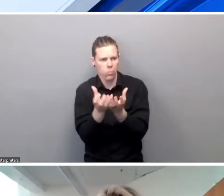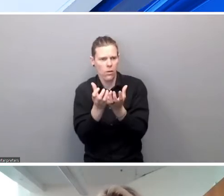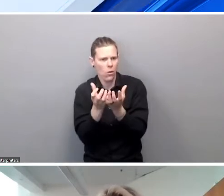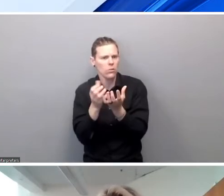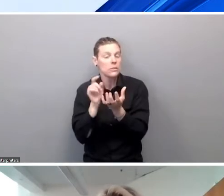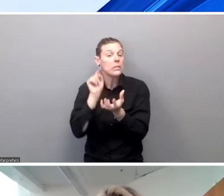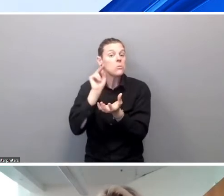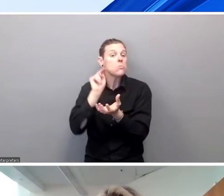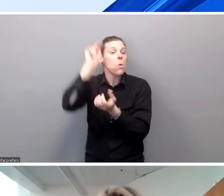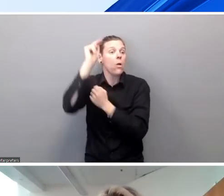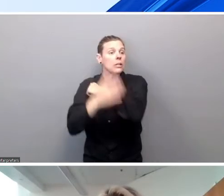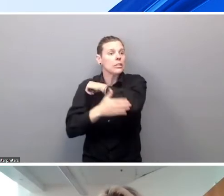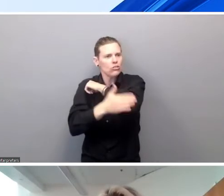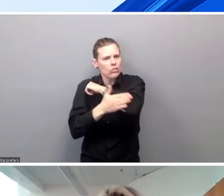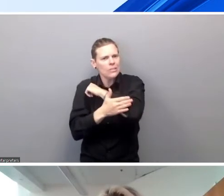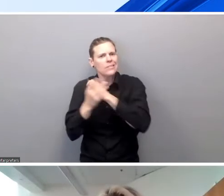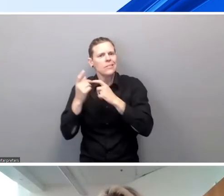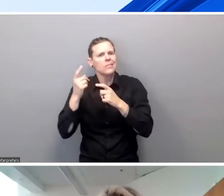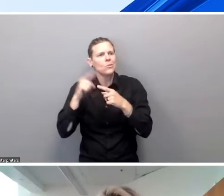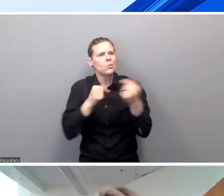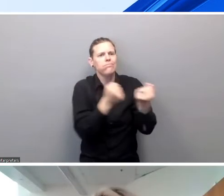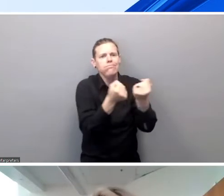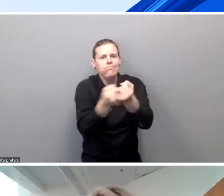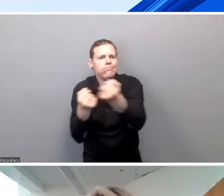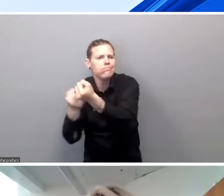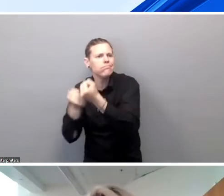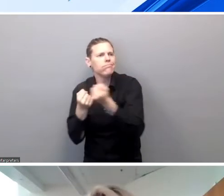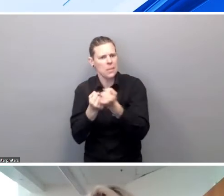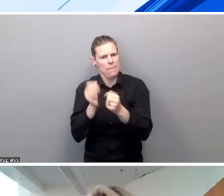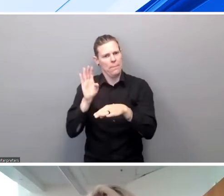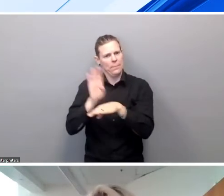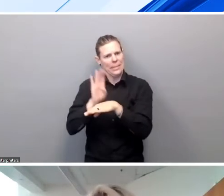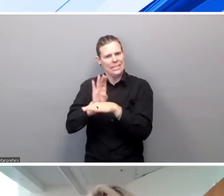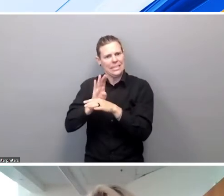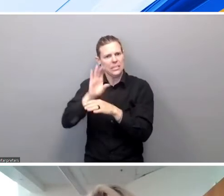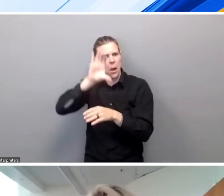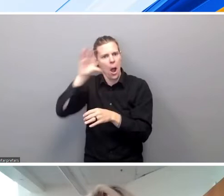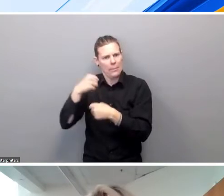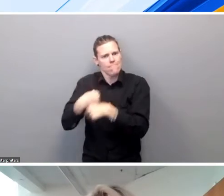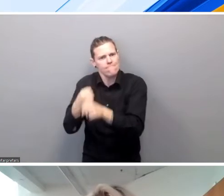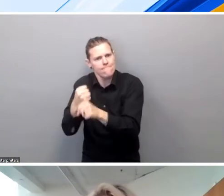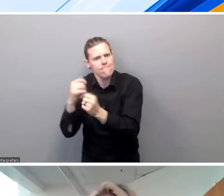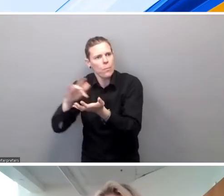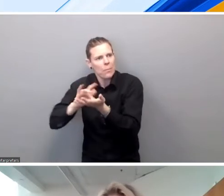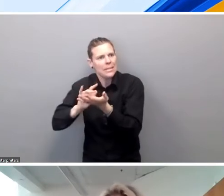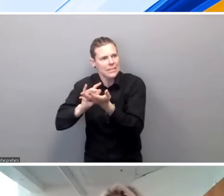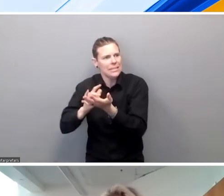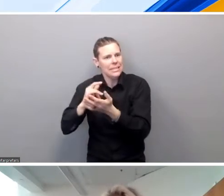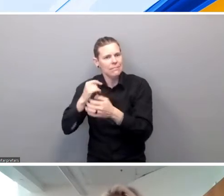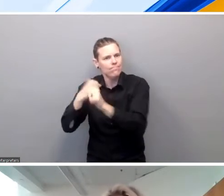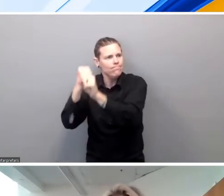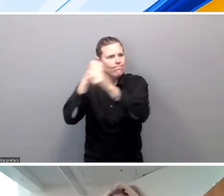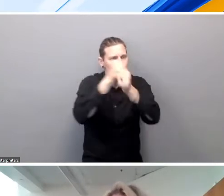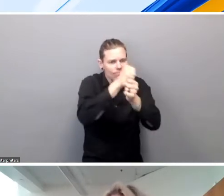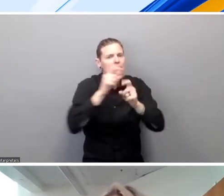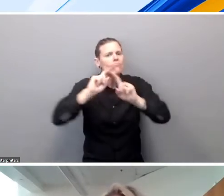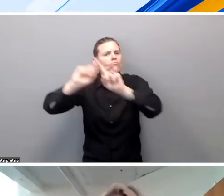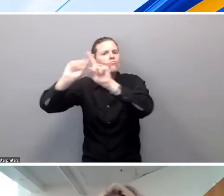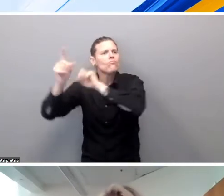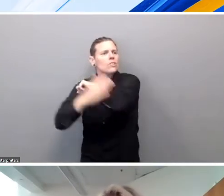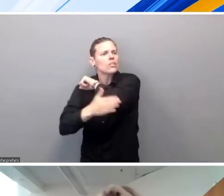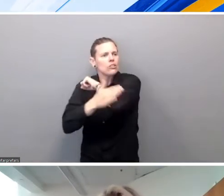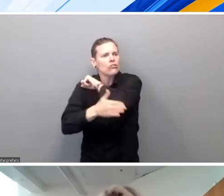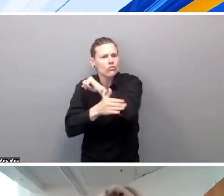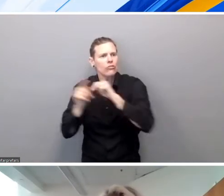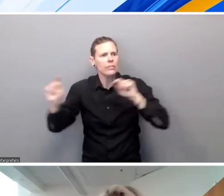ensuring that there is an industrial level of manufacturing for these vaccines in the countries where there are very few people who